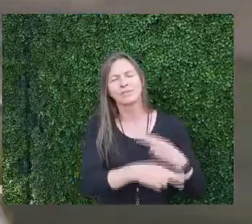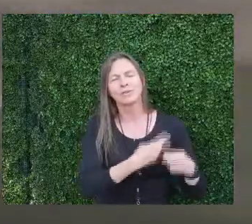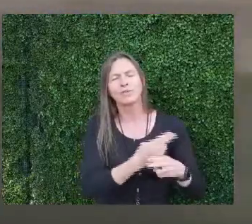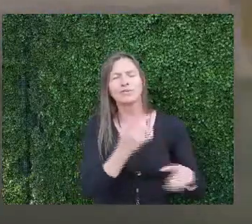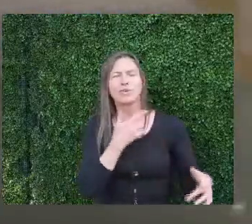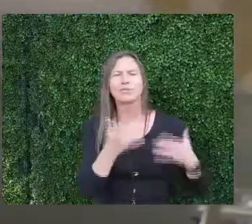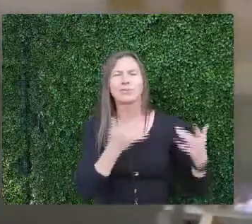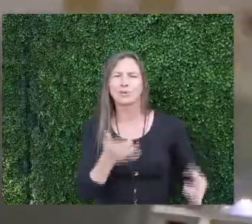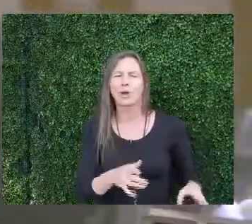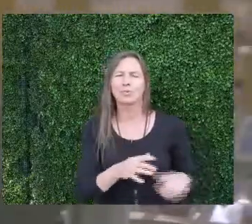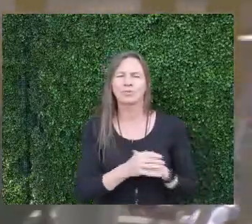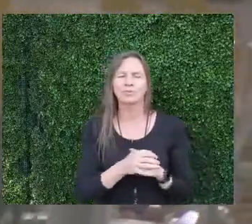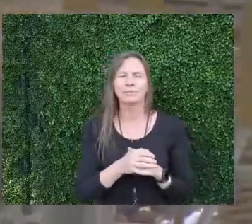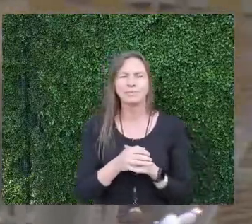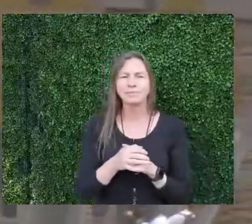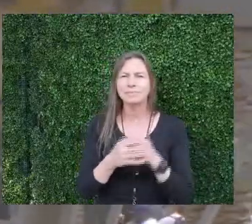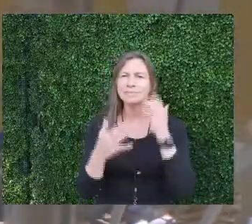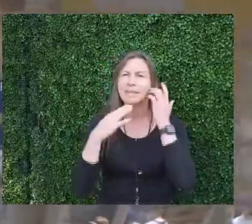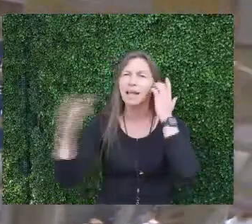Hertzberg.